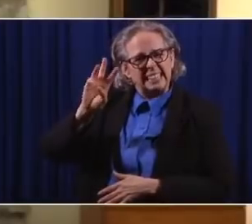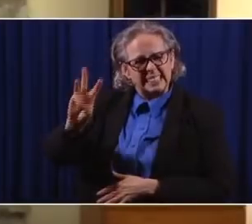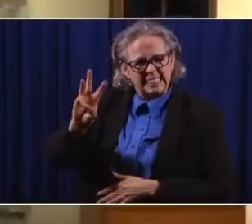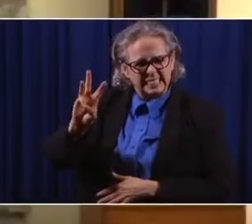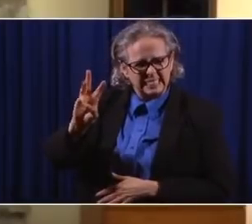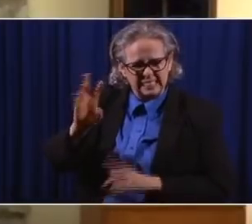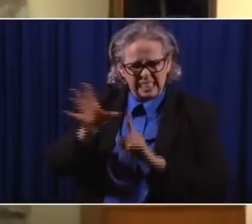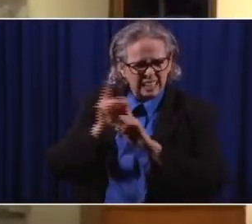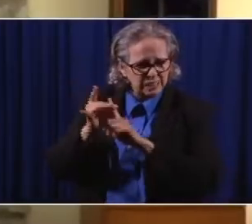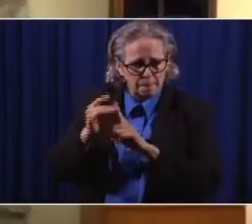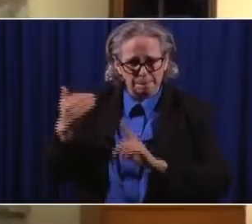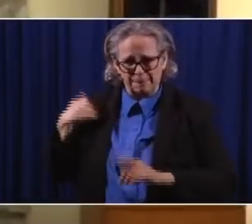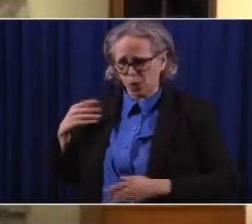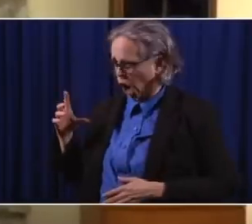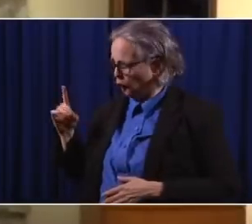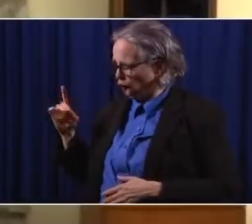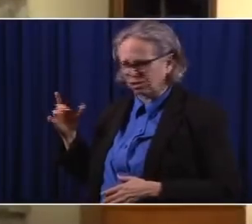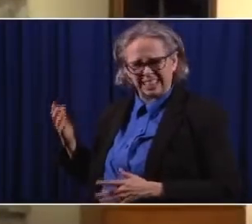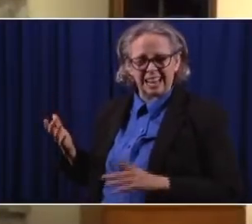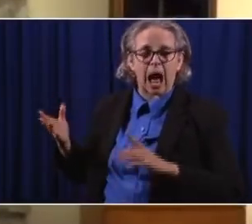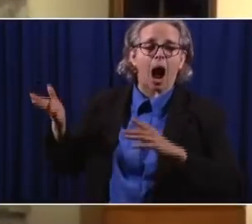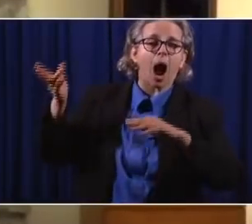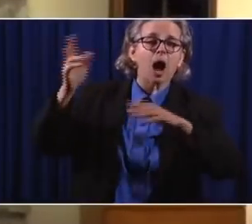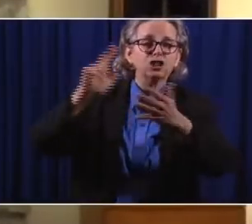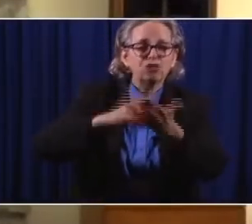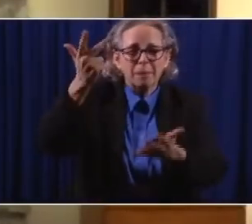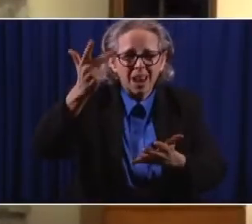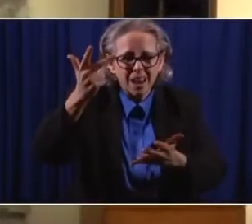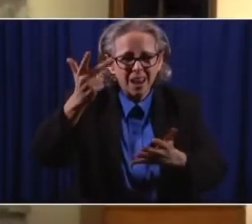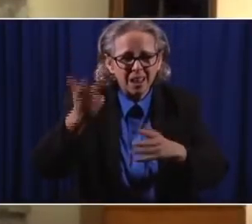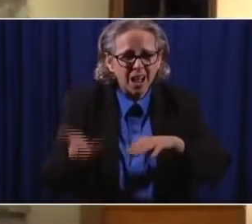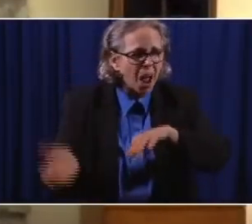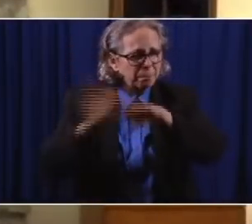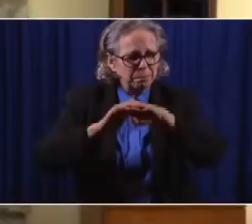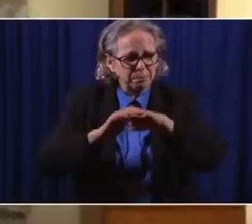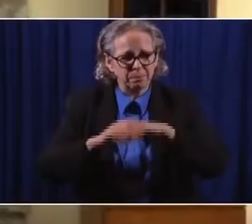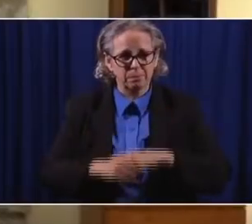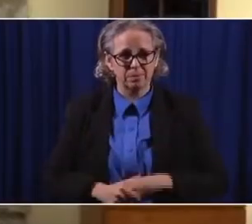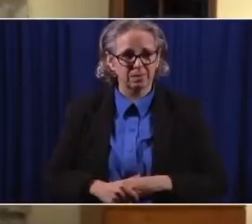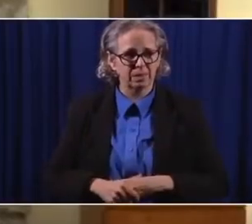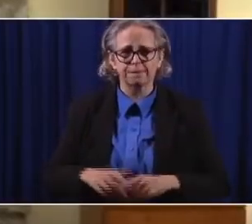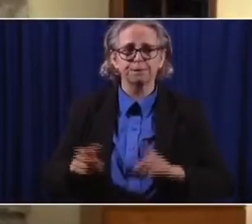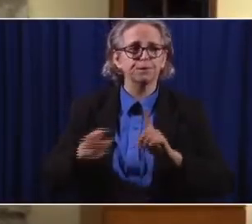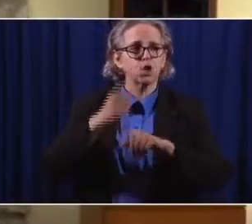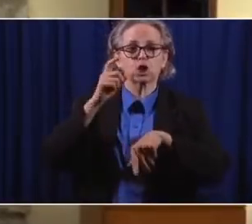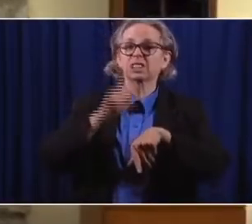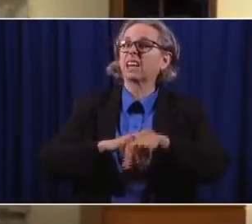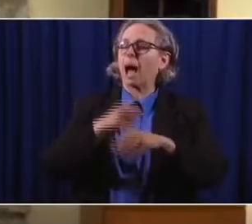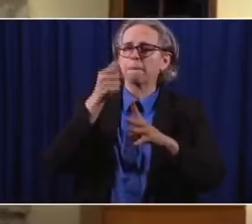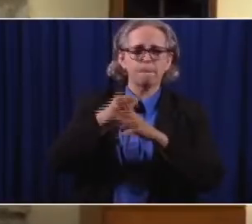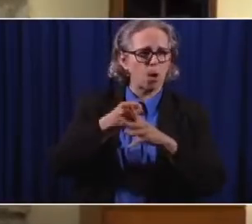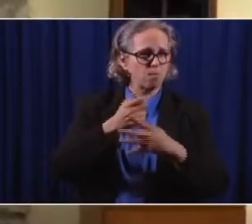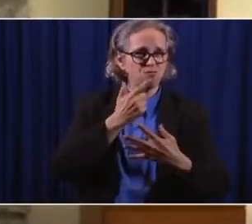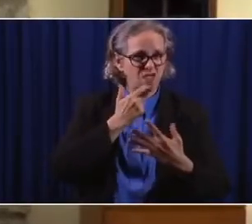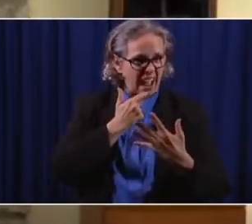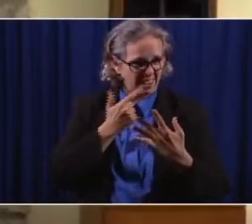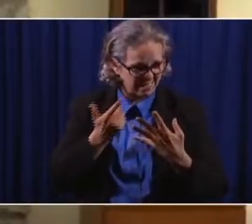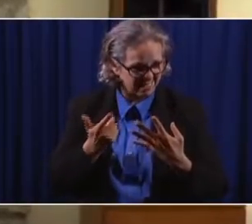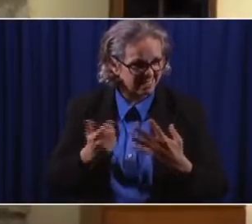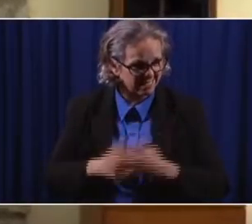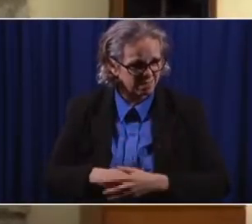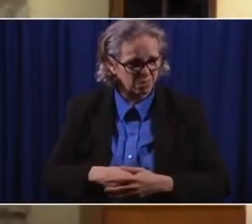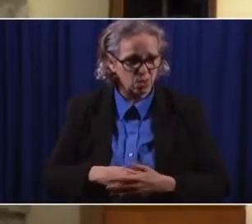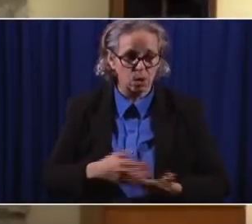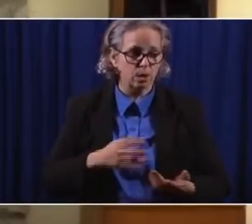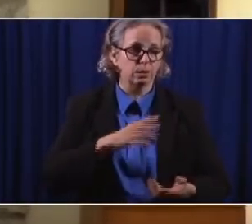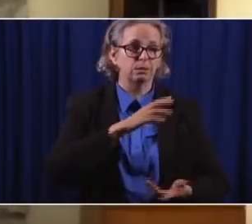CDC's high incident level. Crawford is red for the first time. The county exceeds the CDC's threshold for high incidence, and